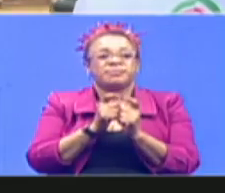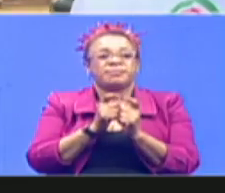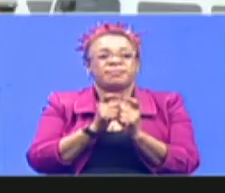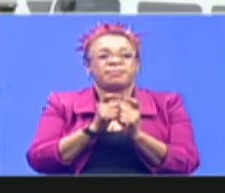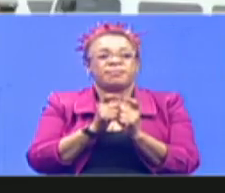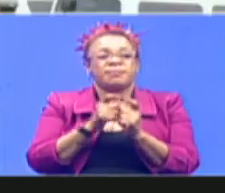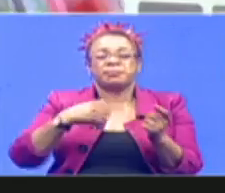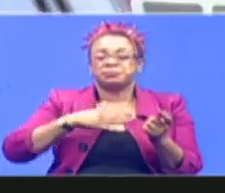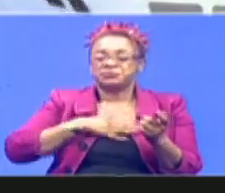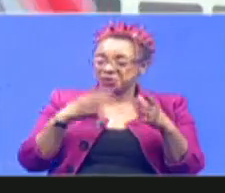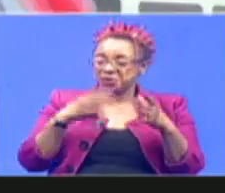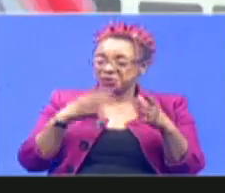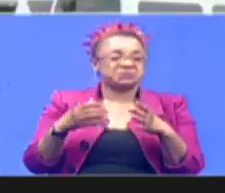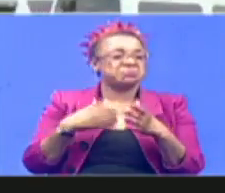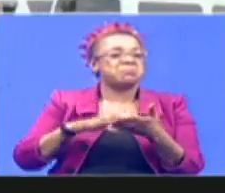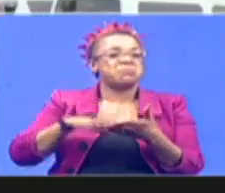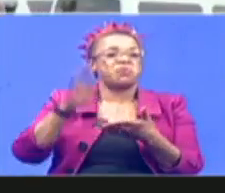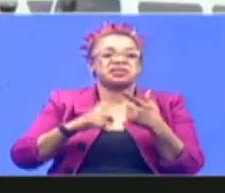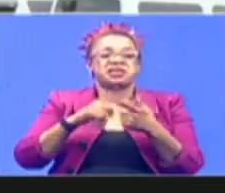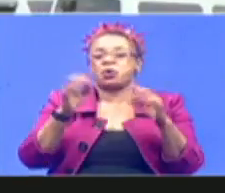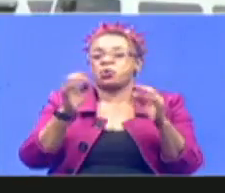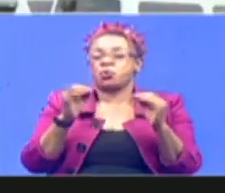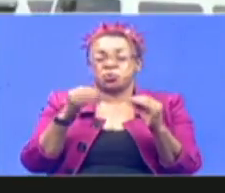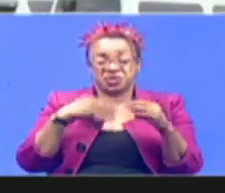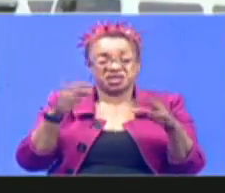miaka mingi. Sisi tunakuja tuko tayari.